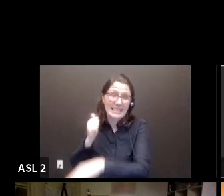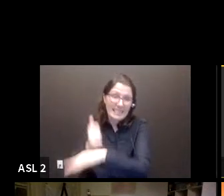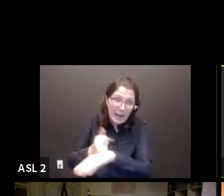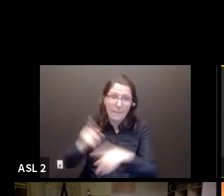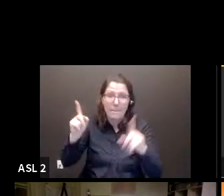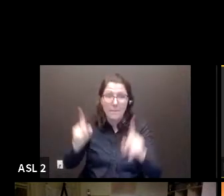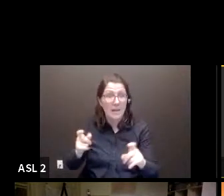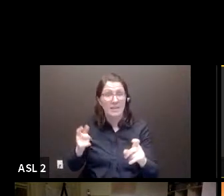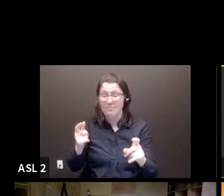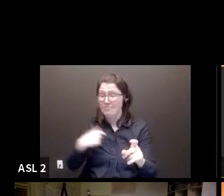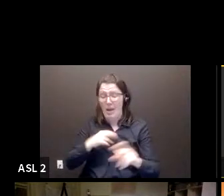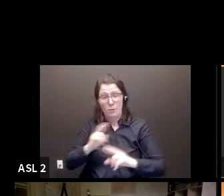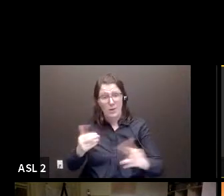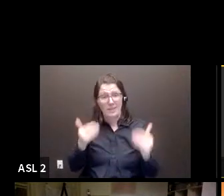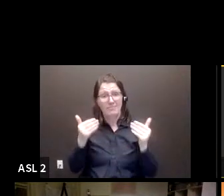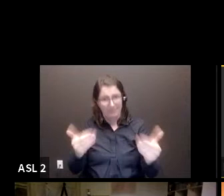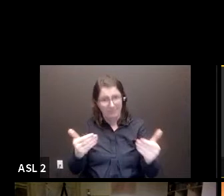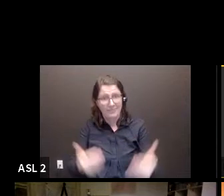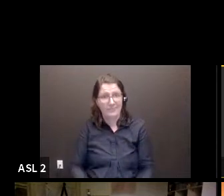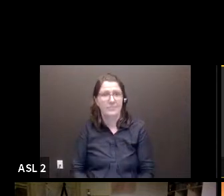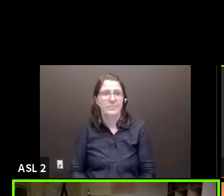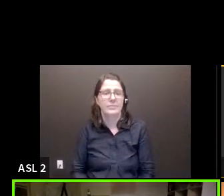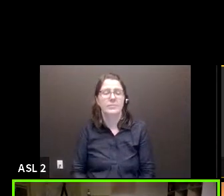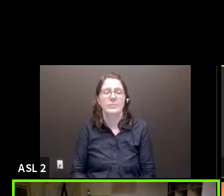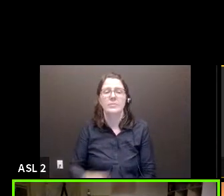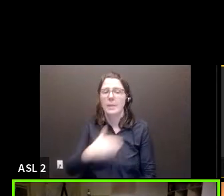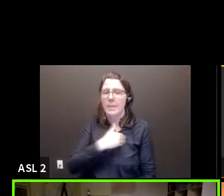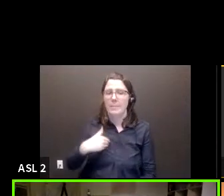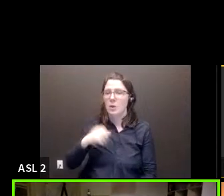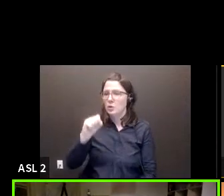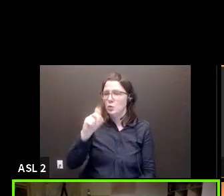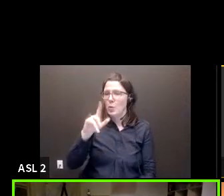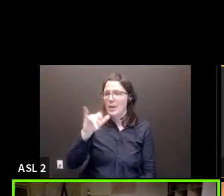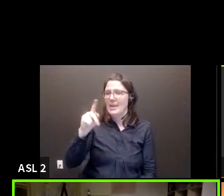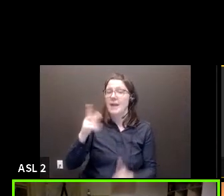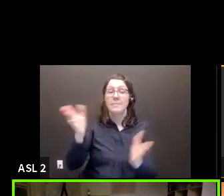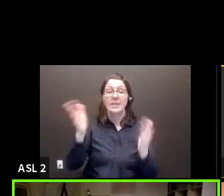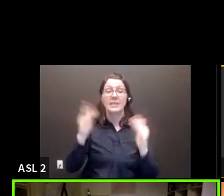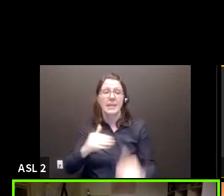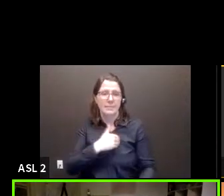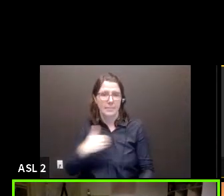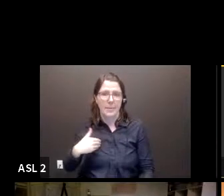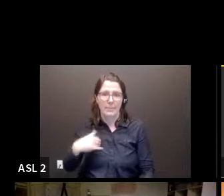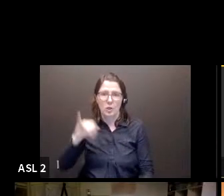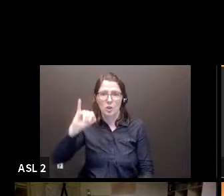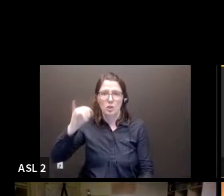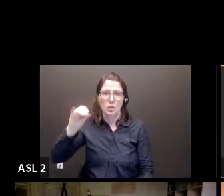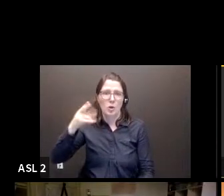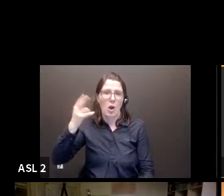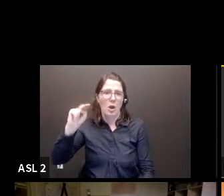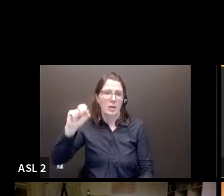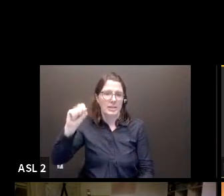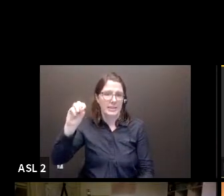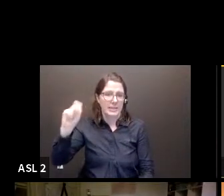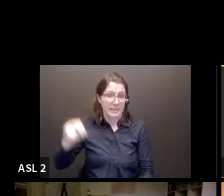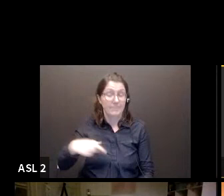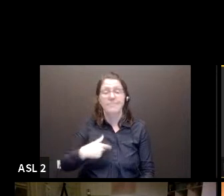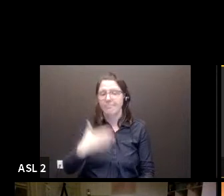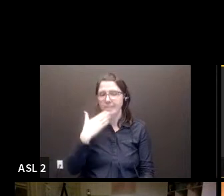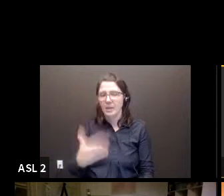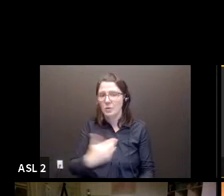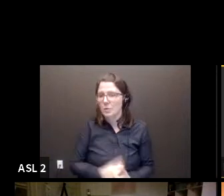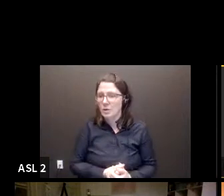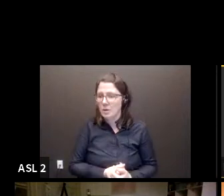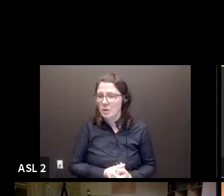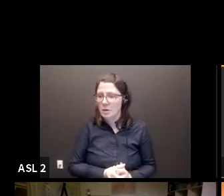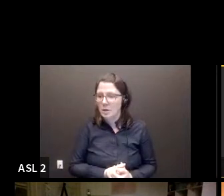hey thank you chief thank you chair thank you um member johnson yes thank you and uh this is uh